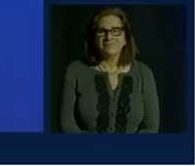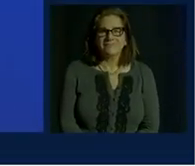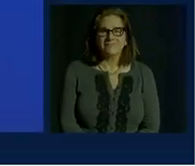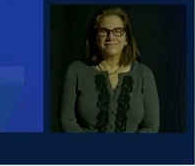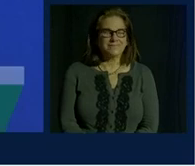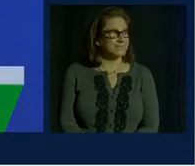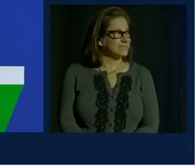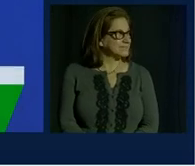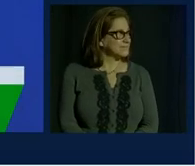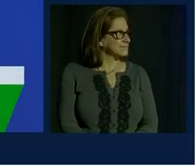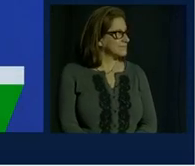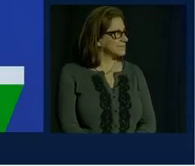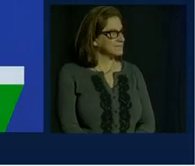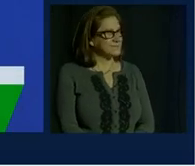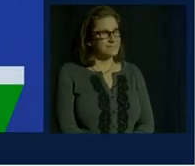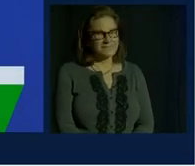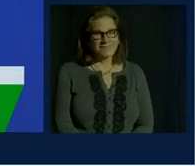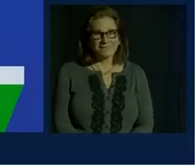Thank you, Tim.